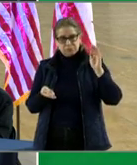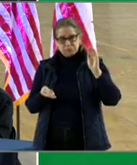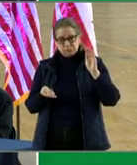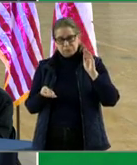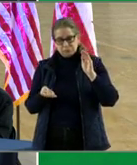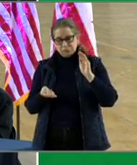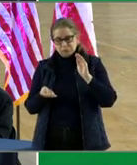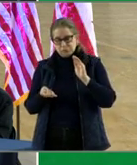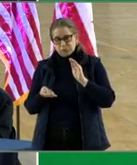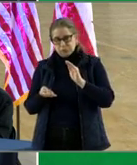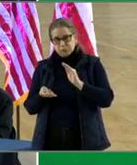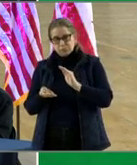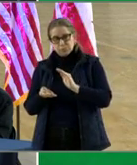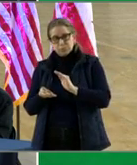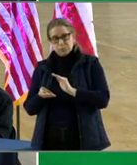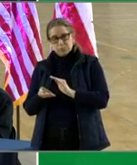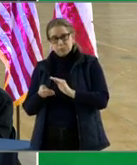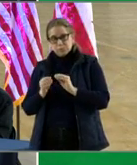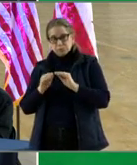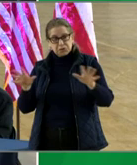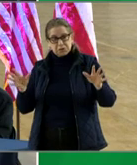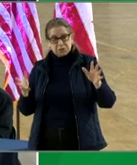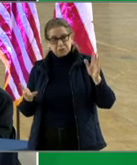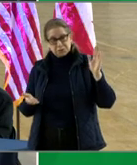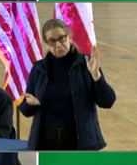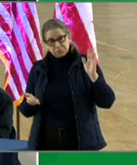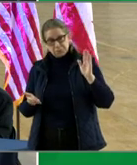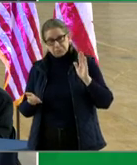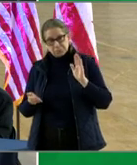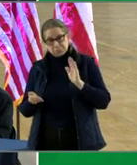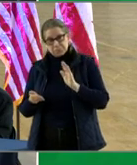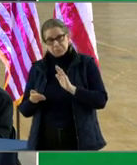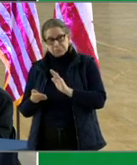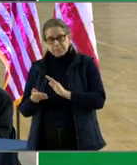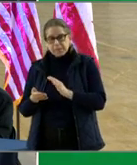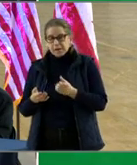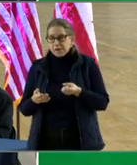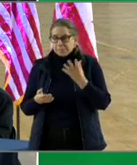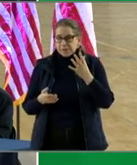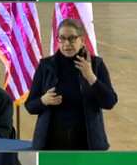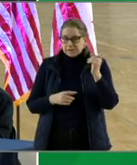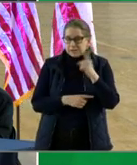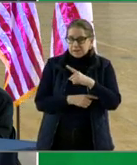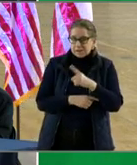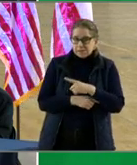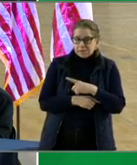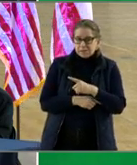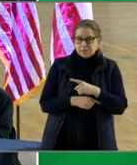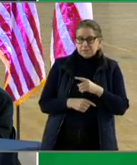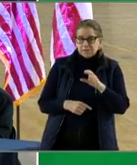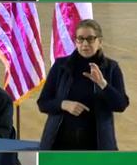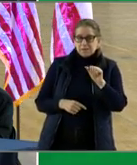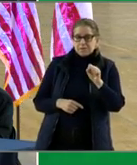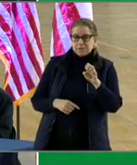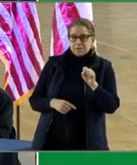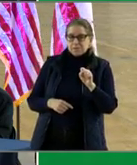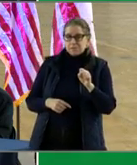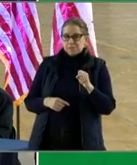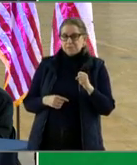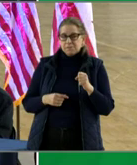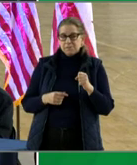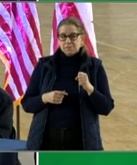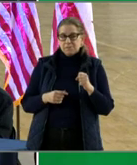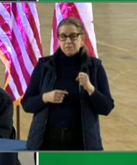are seeing any change in the number of days to doubling of cases. Those are other metrics that we look at.